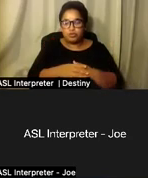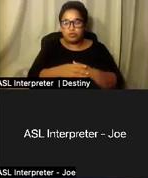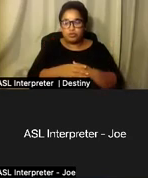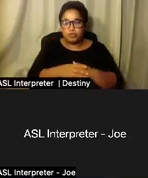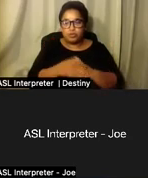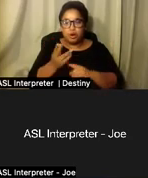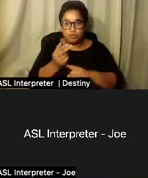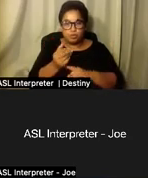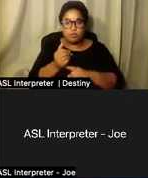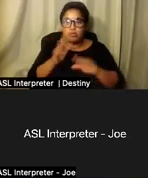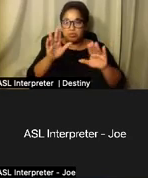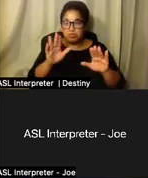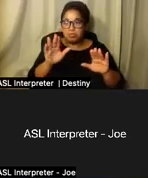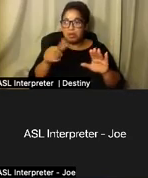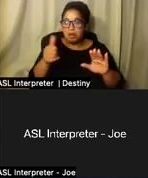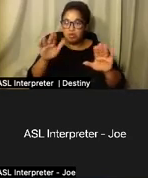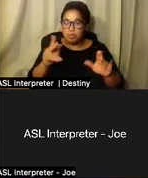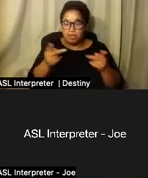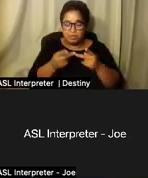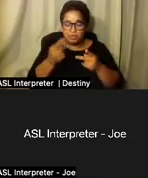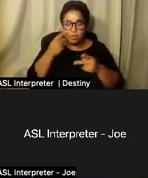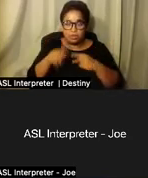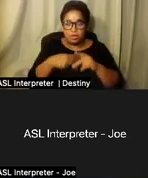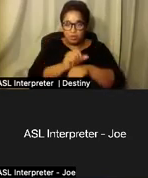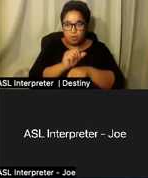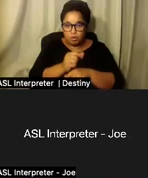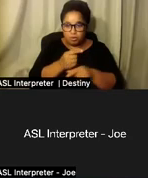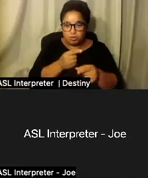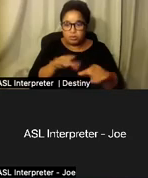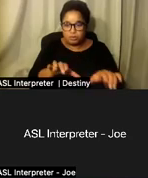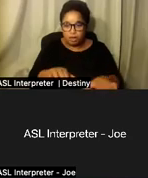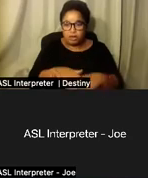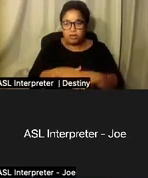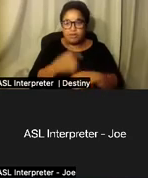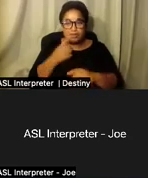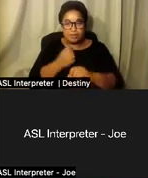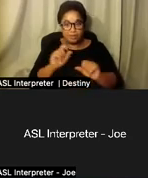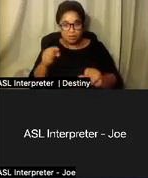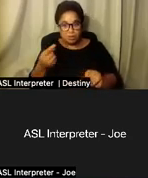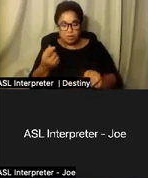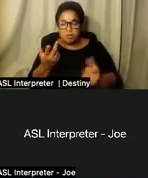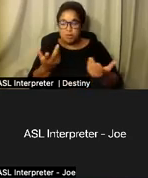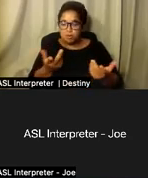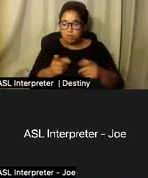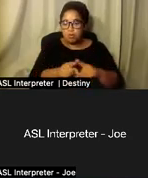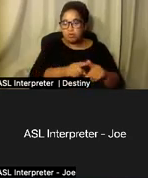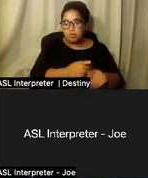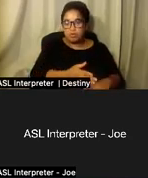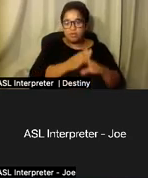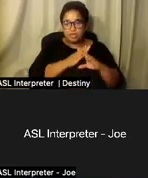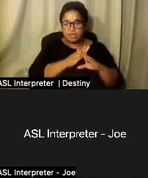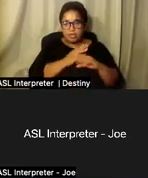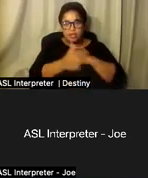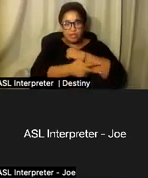hotels are another great place for this work to be done, but maybe not just for safety, but for preventing